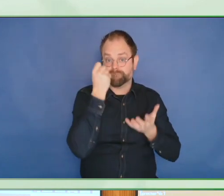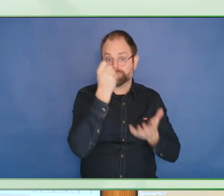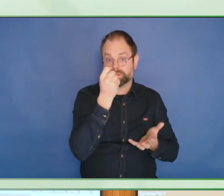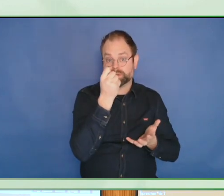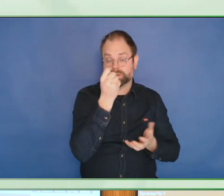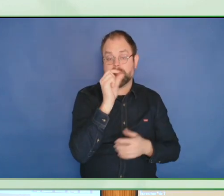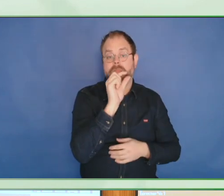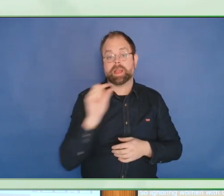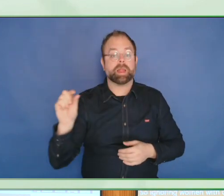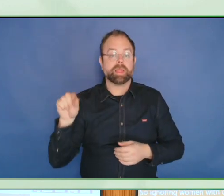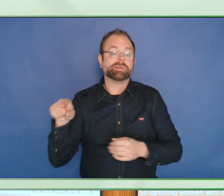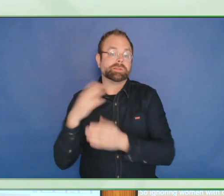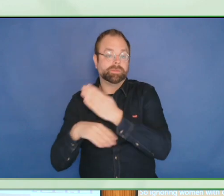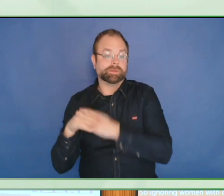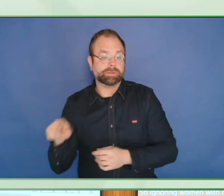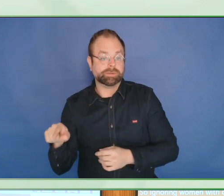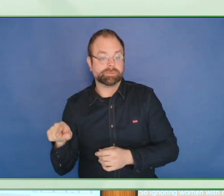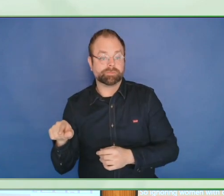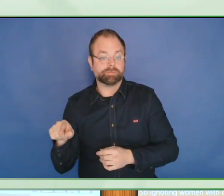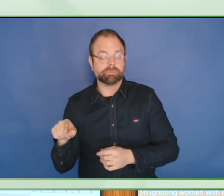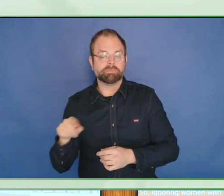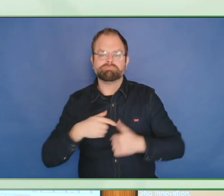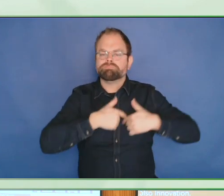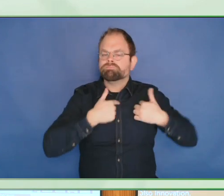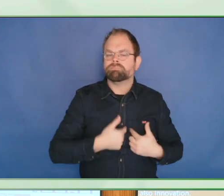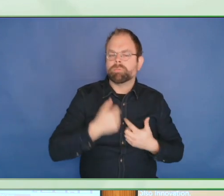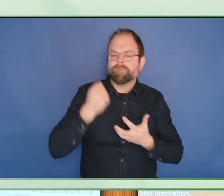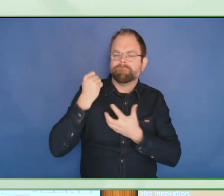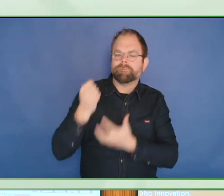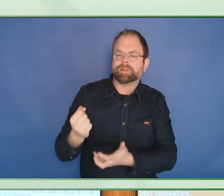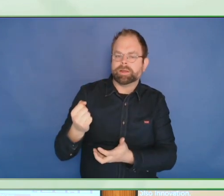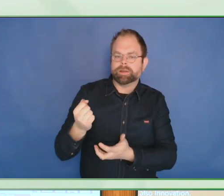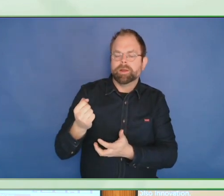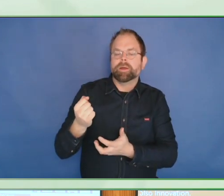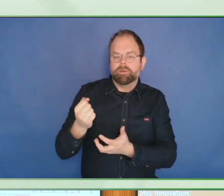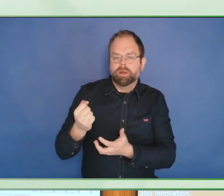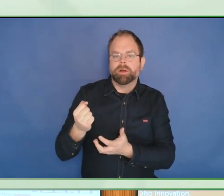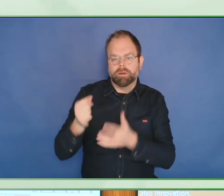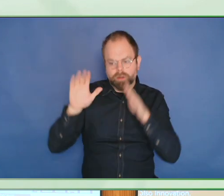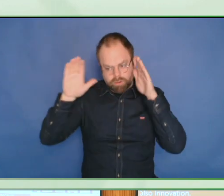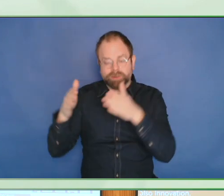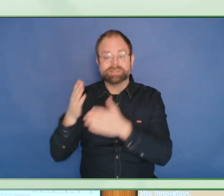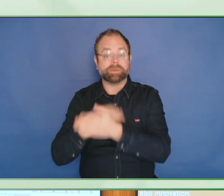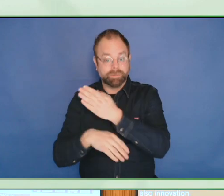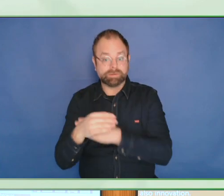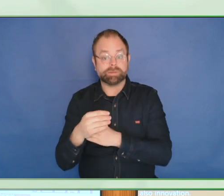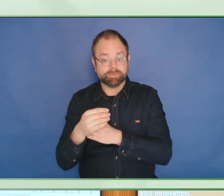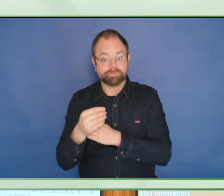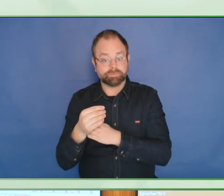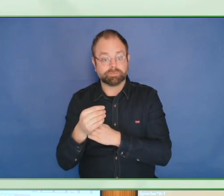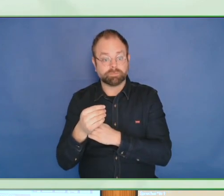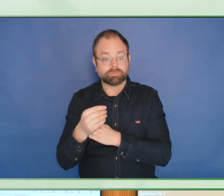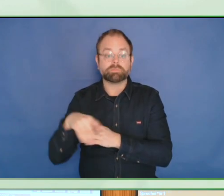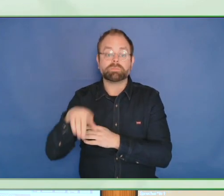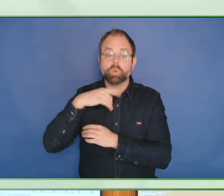also innovation, which means that we also need to be investing more in leadership development